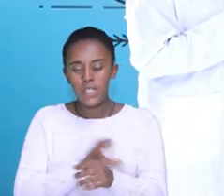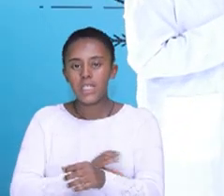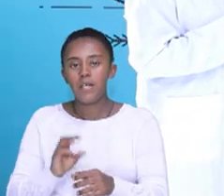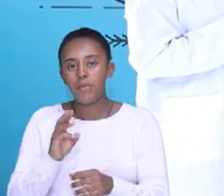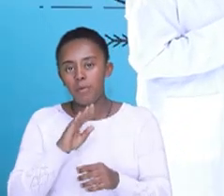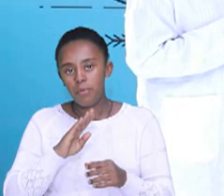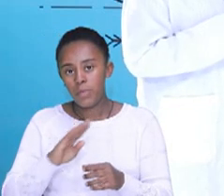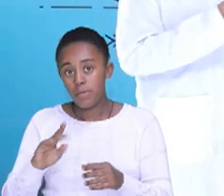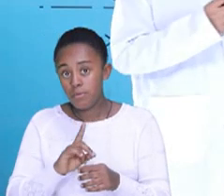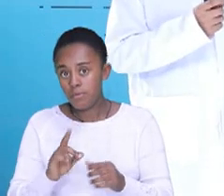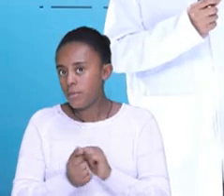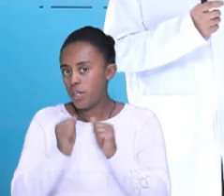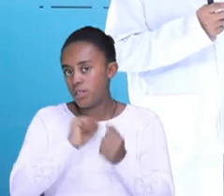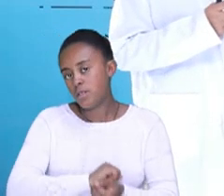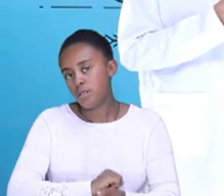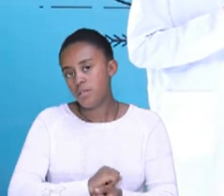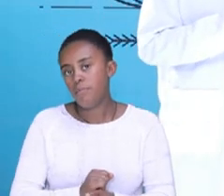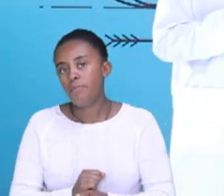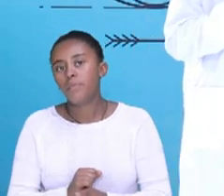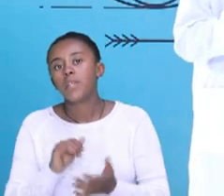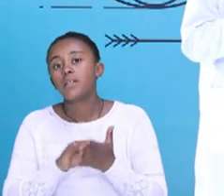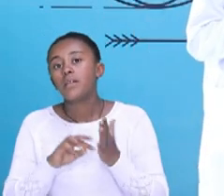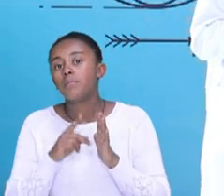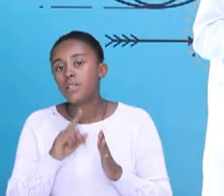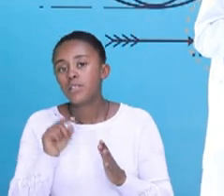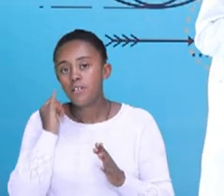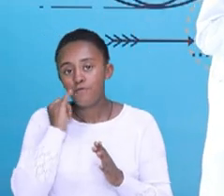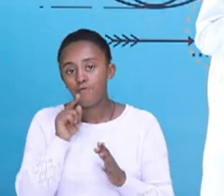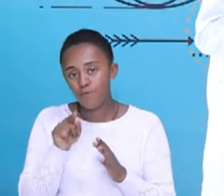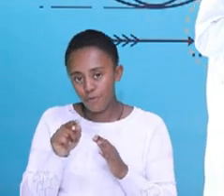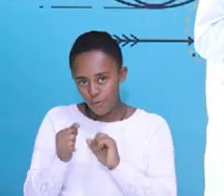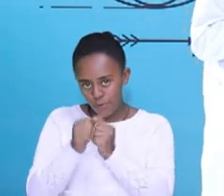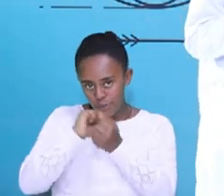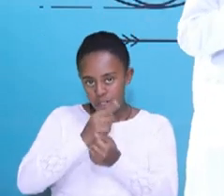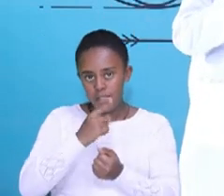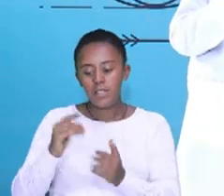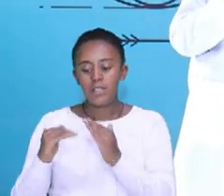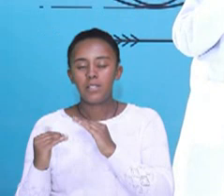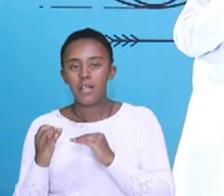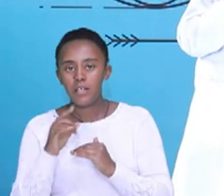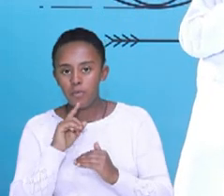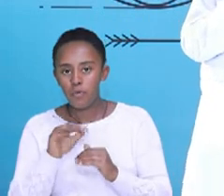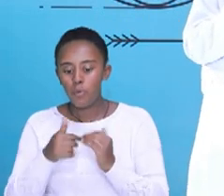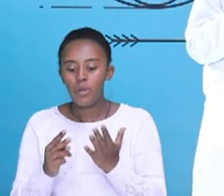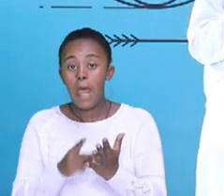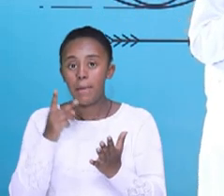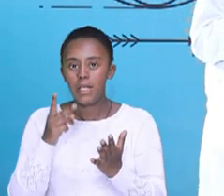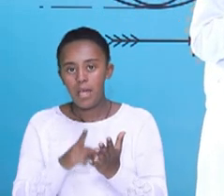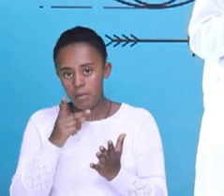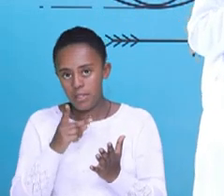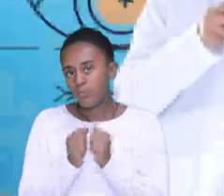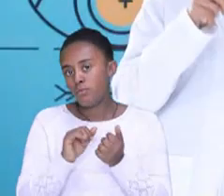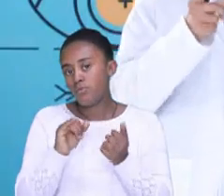be changed. That means if you change the size of cell, or if you double the size of